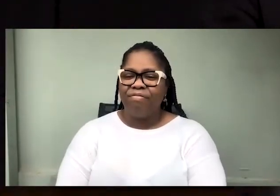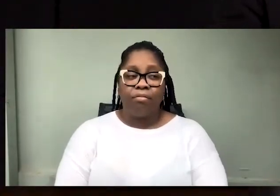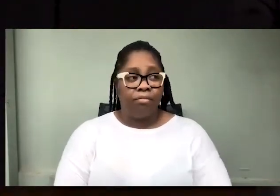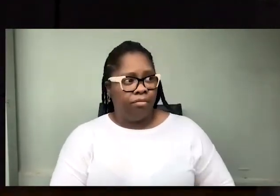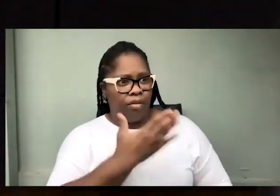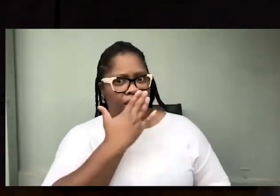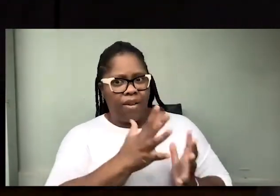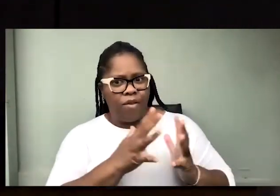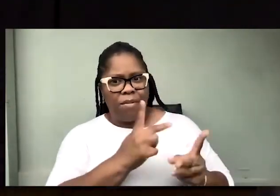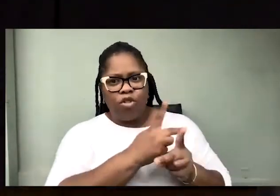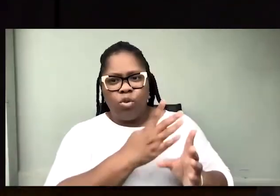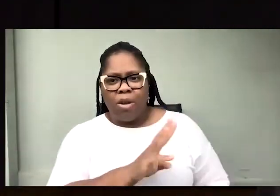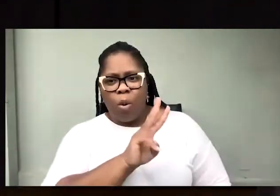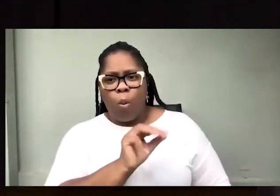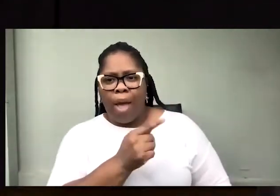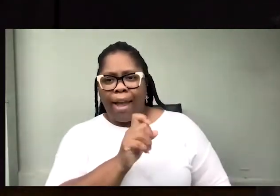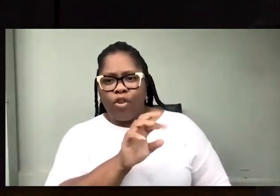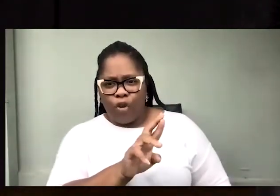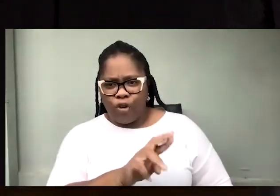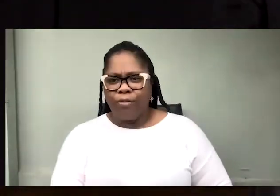Thank you very much, Supervisor Wagner.